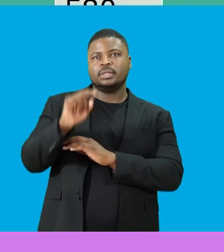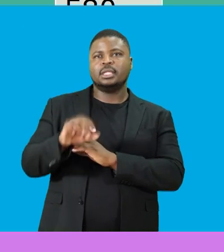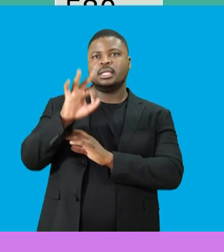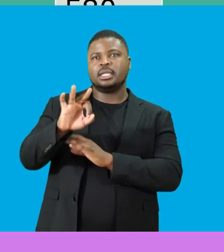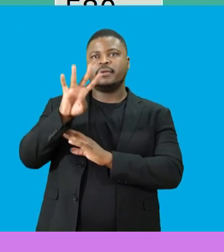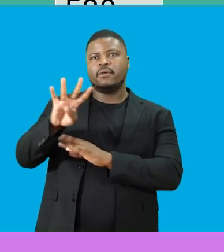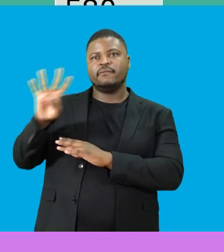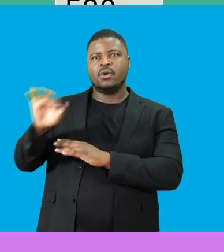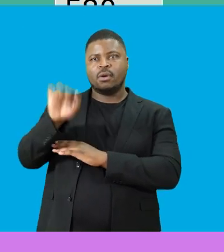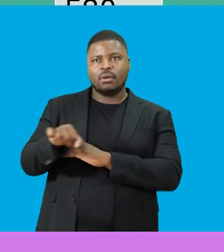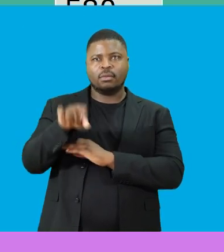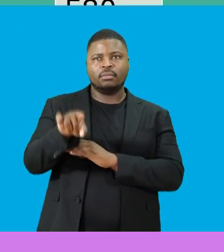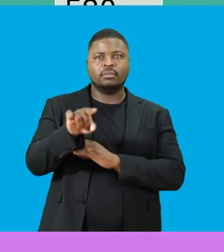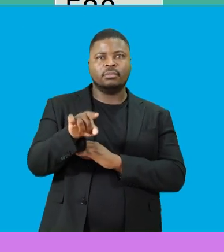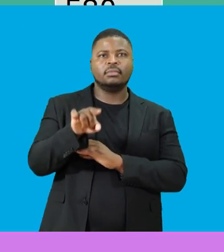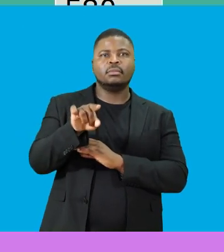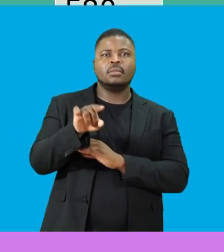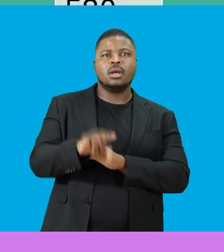1,344. Let's find the difference.